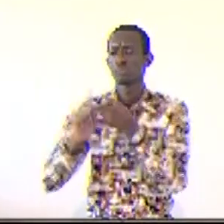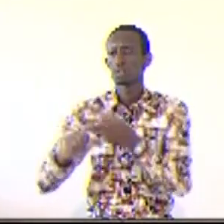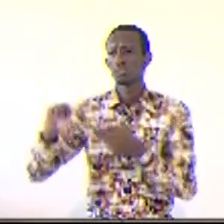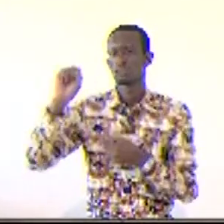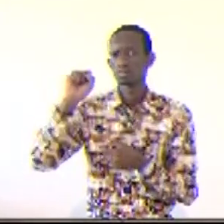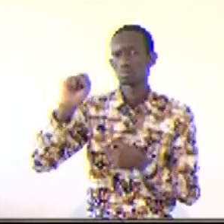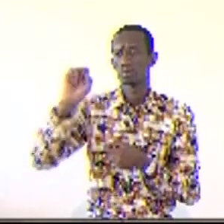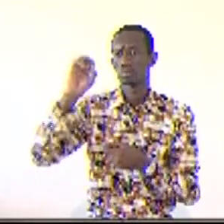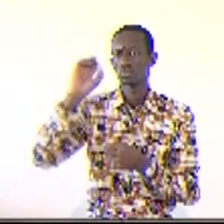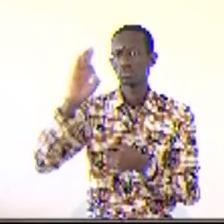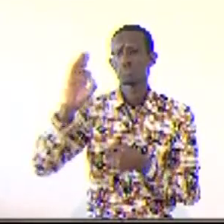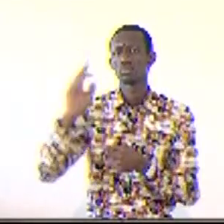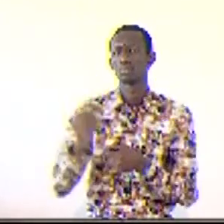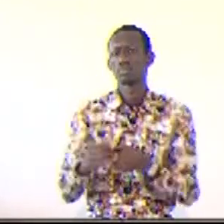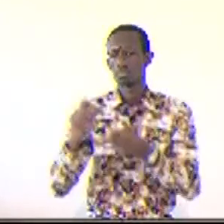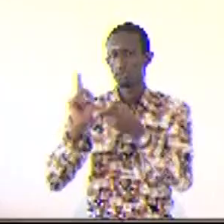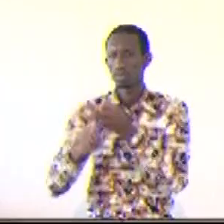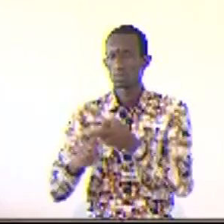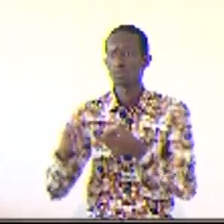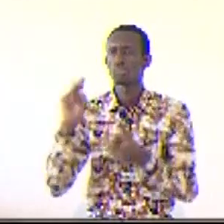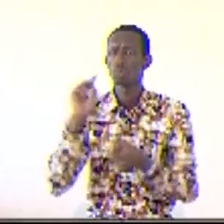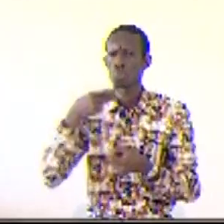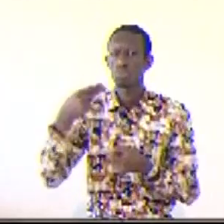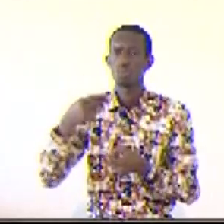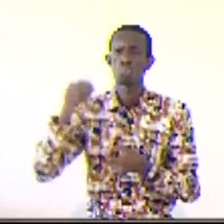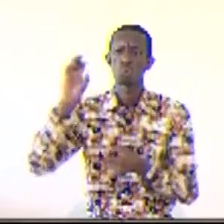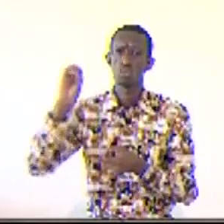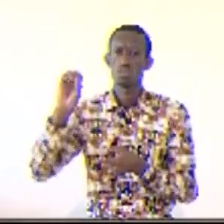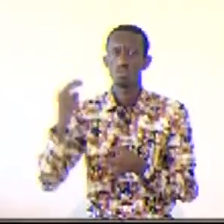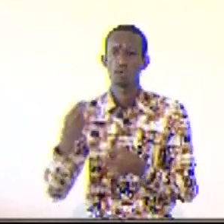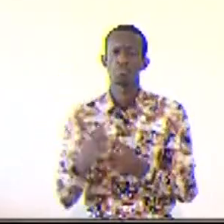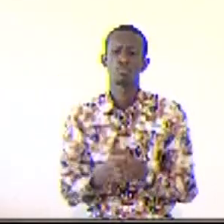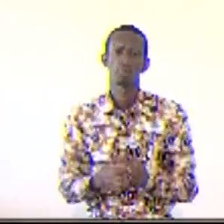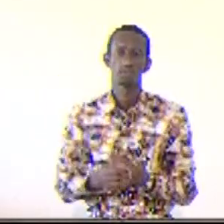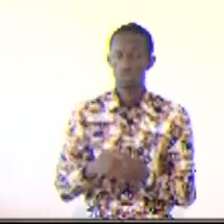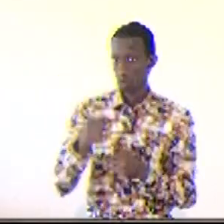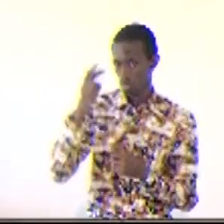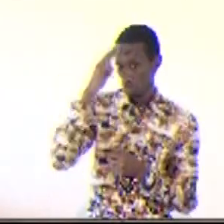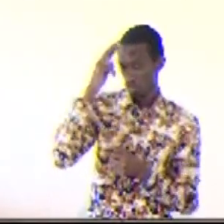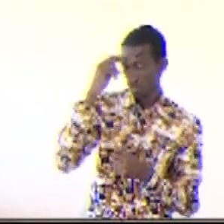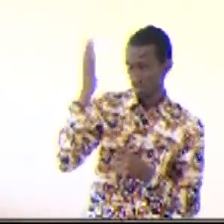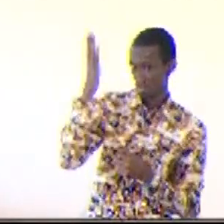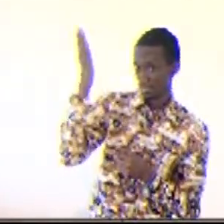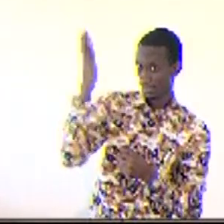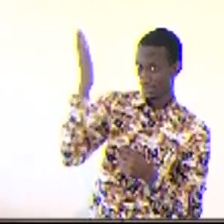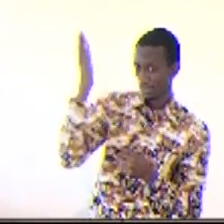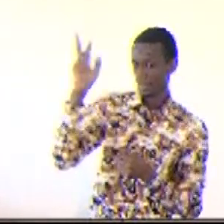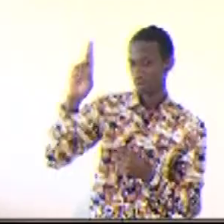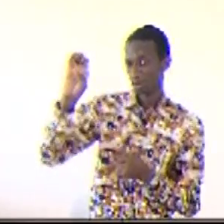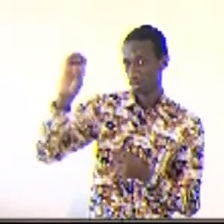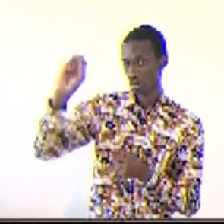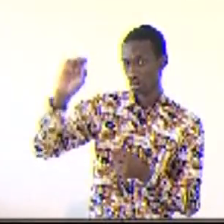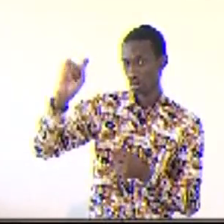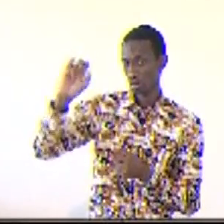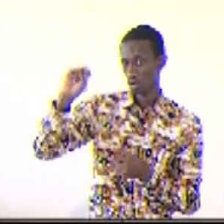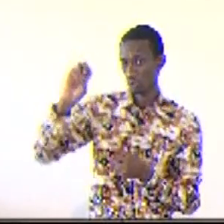dioxide plus the water. If you remember this reaction, we said this sulfur dioxide, or rather